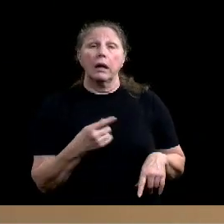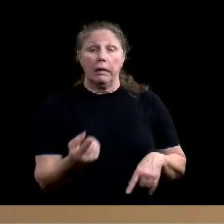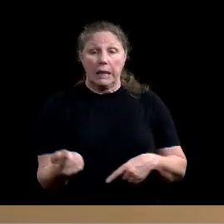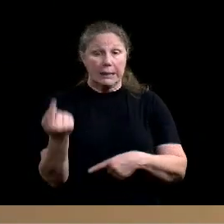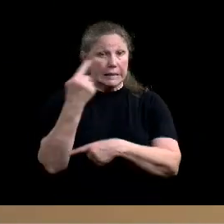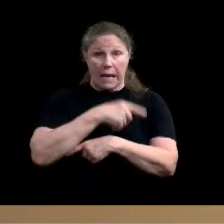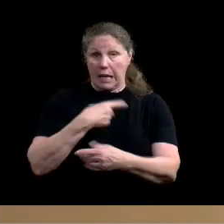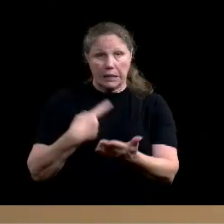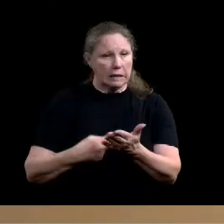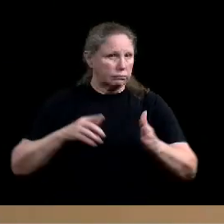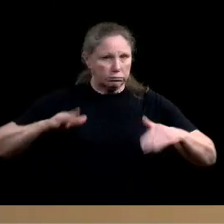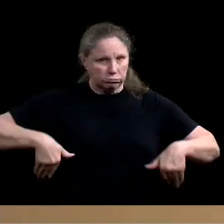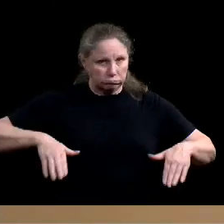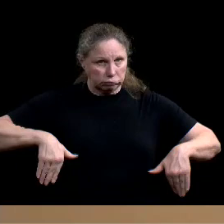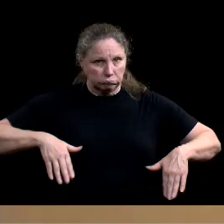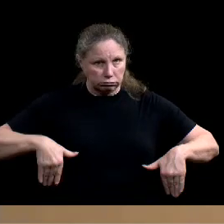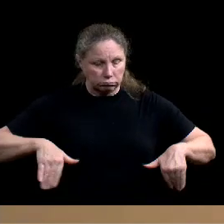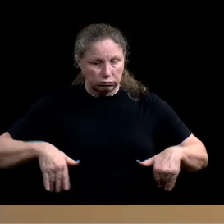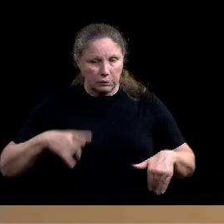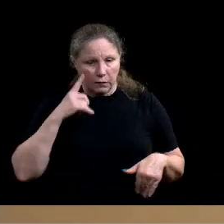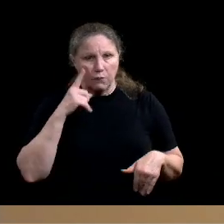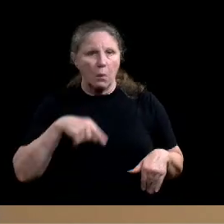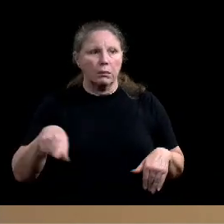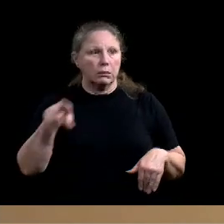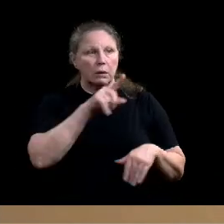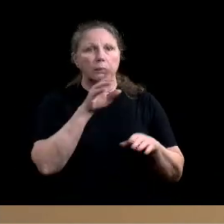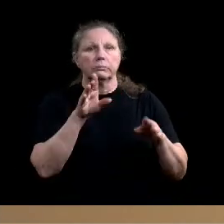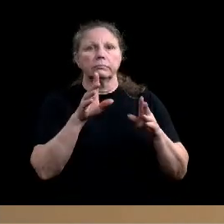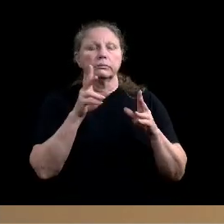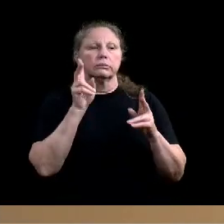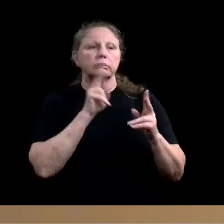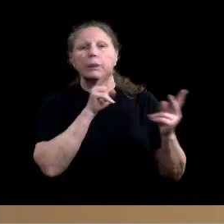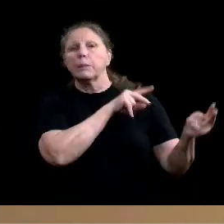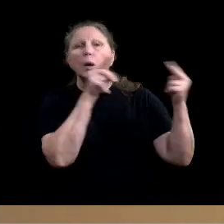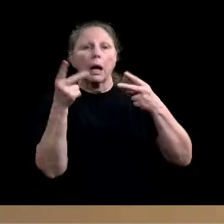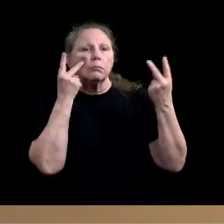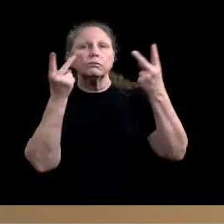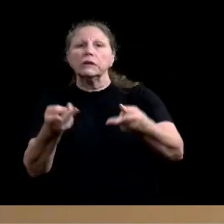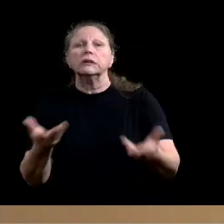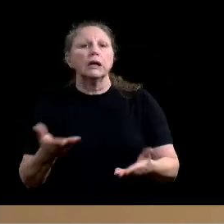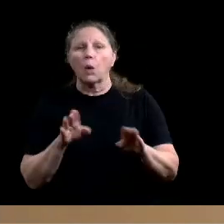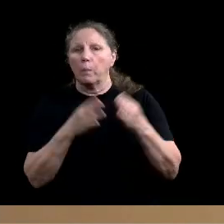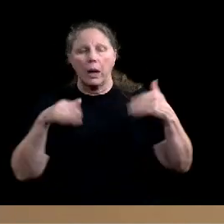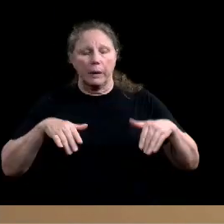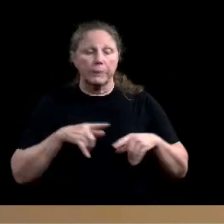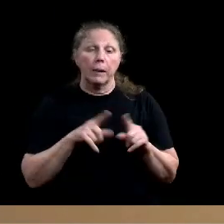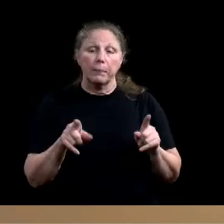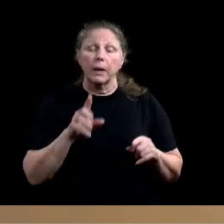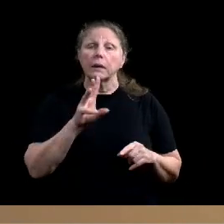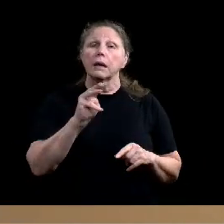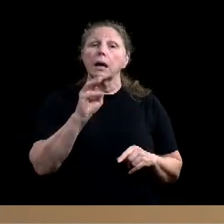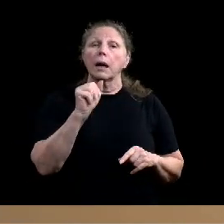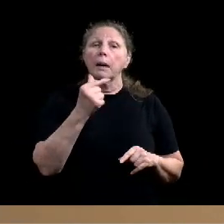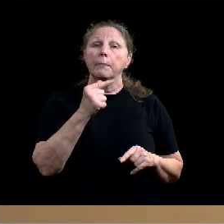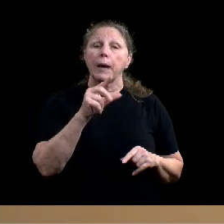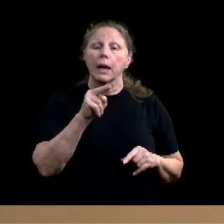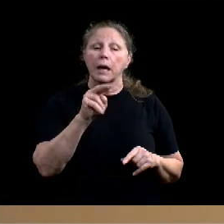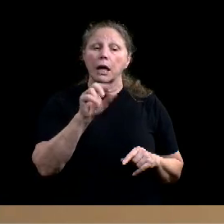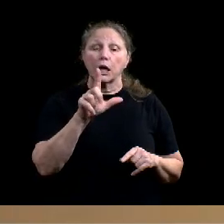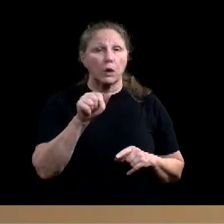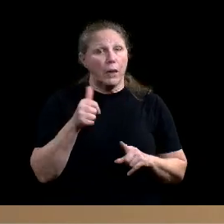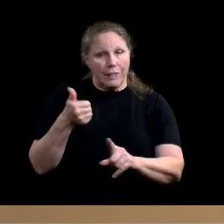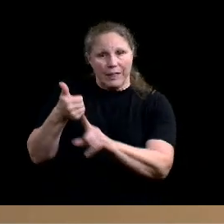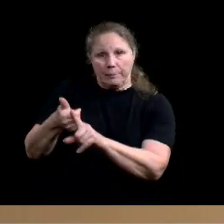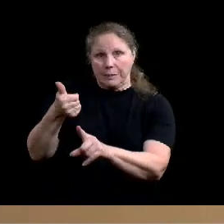want to mention again that Magnolia took the proactive step for the safety of their employees and of all